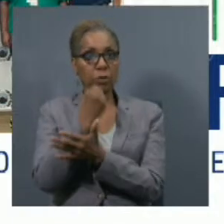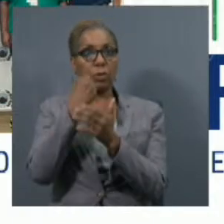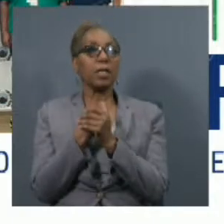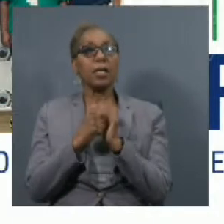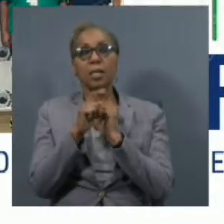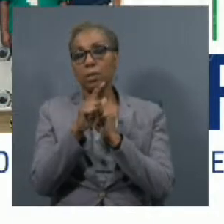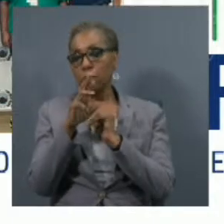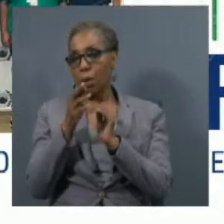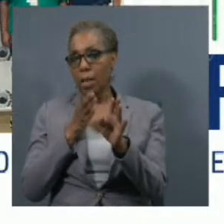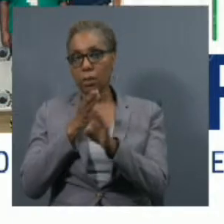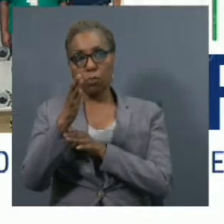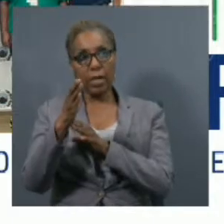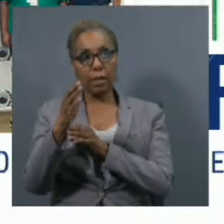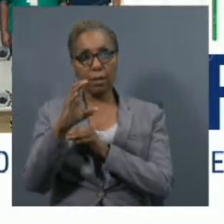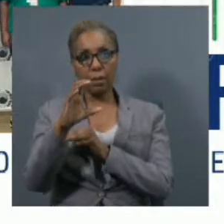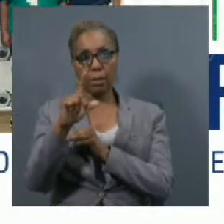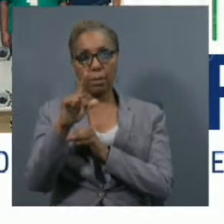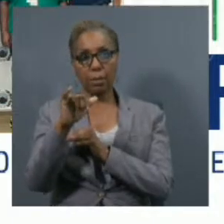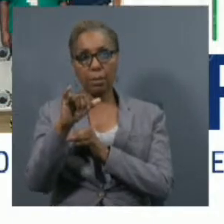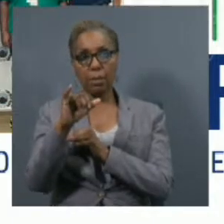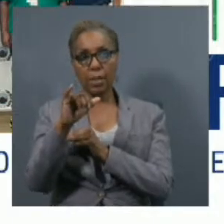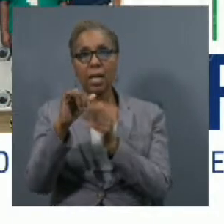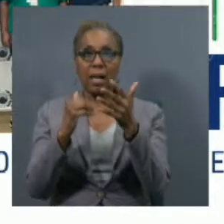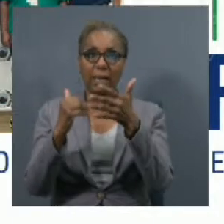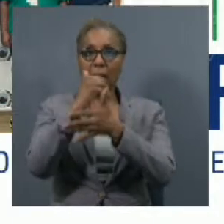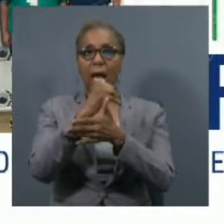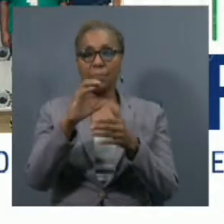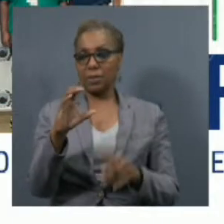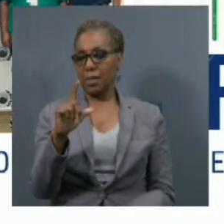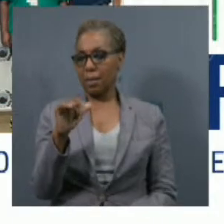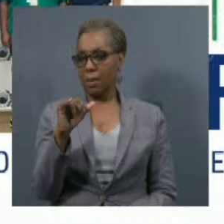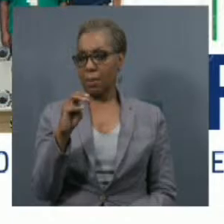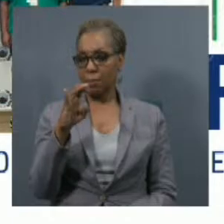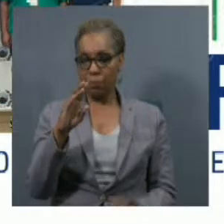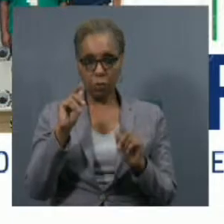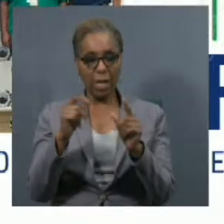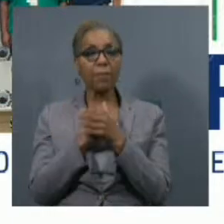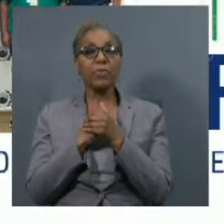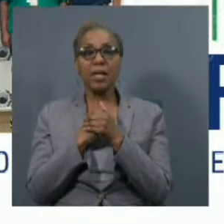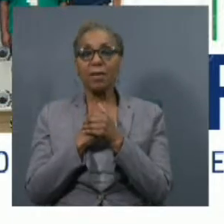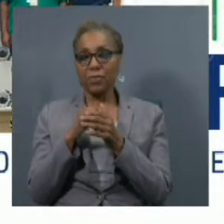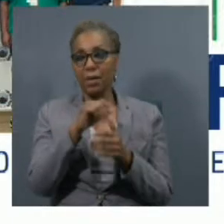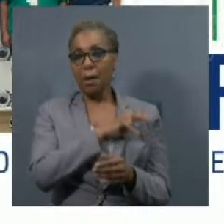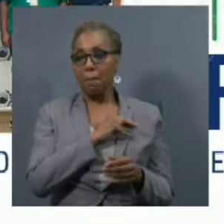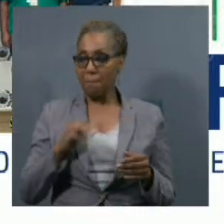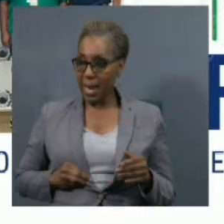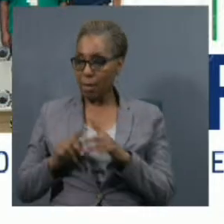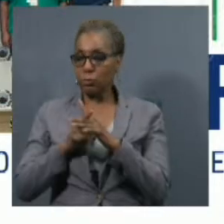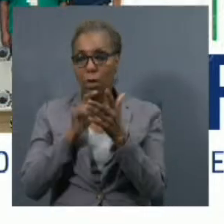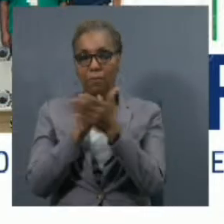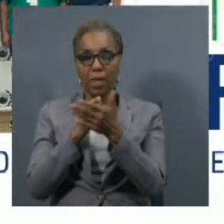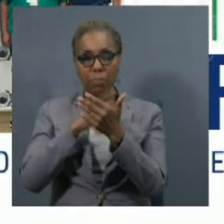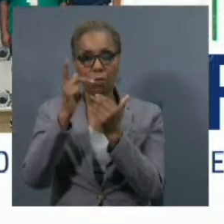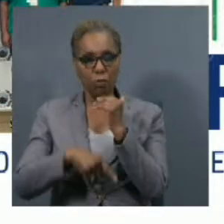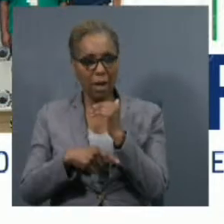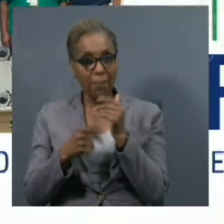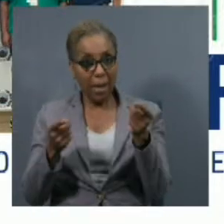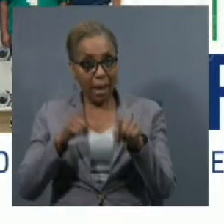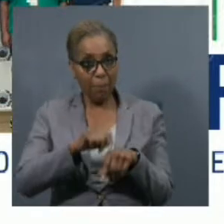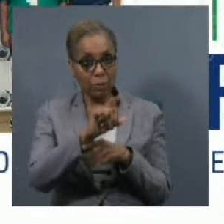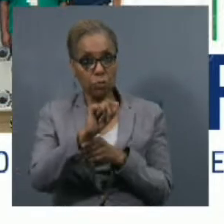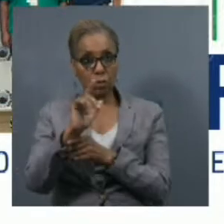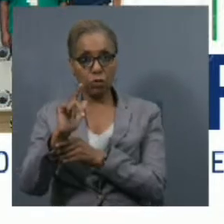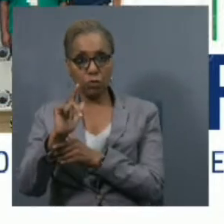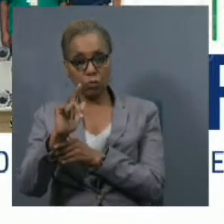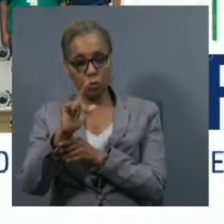Little Rock Career Climb, we were excited. That was a program that was started by the mayor. You may remember that in 2024, that was